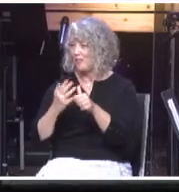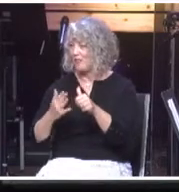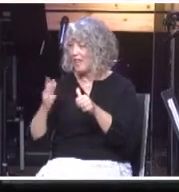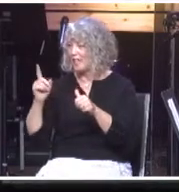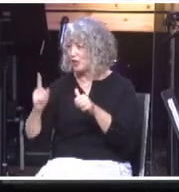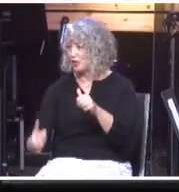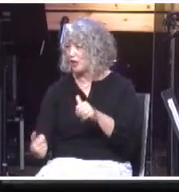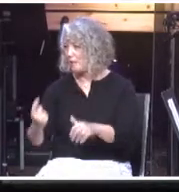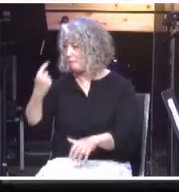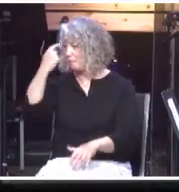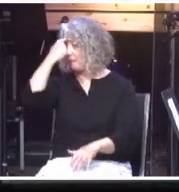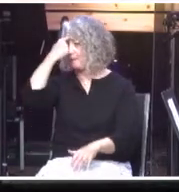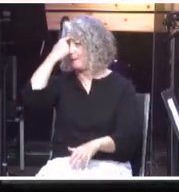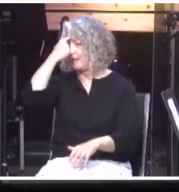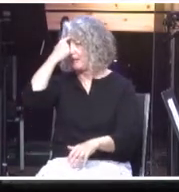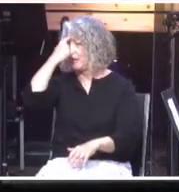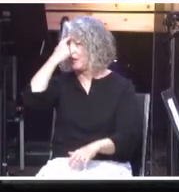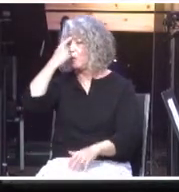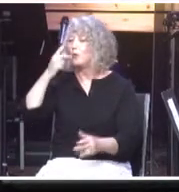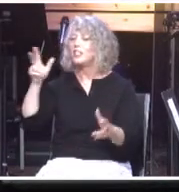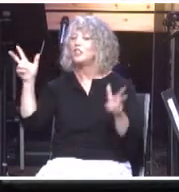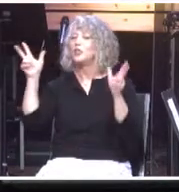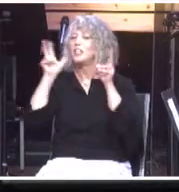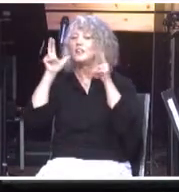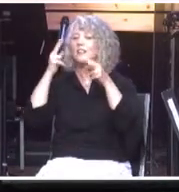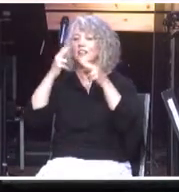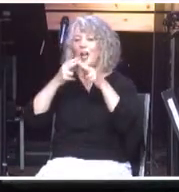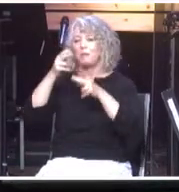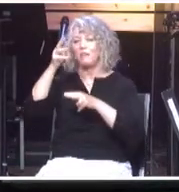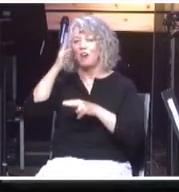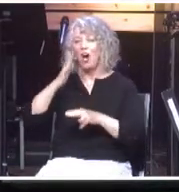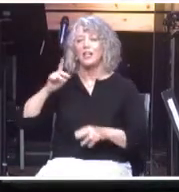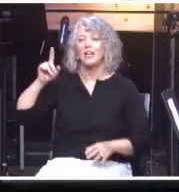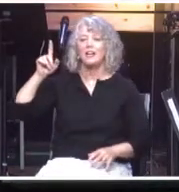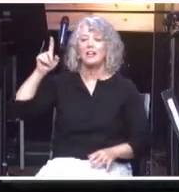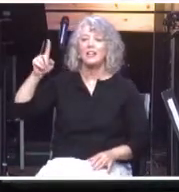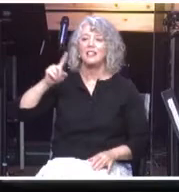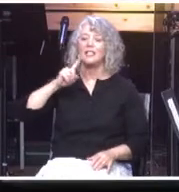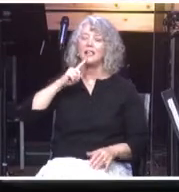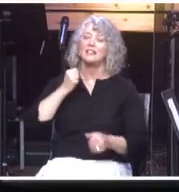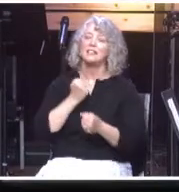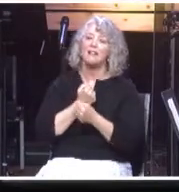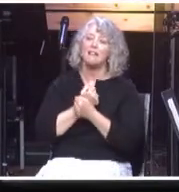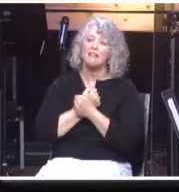in my mind, about God is his loving kindness.